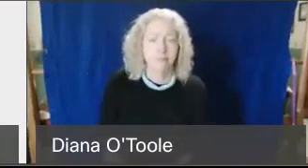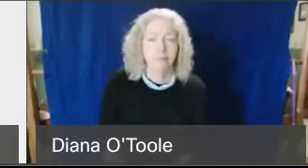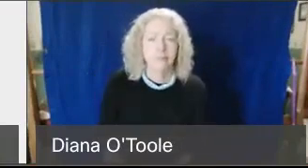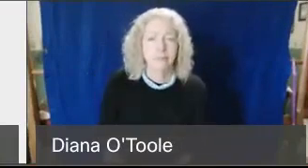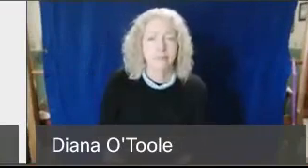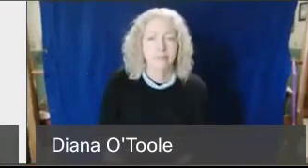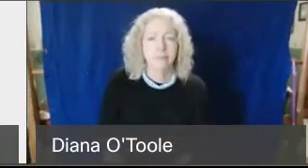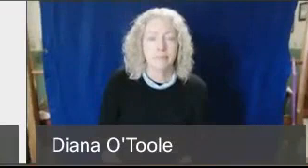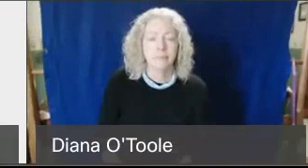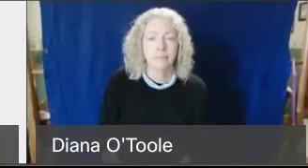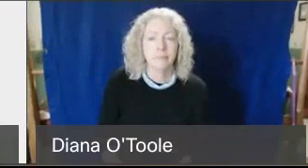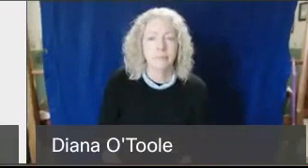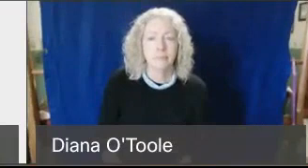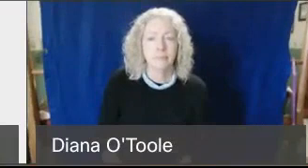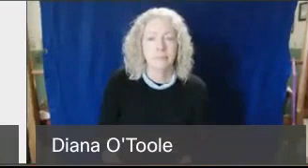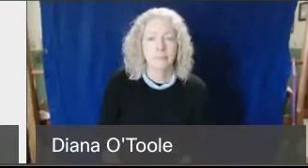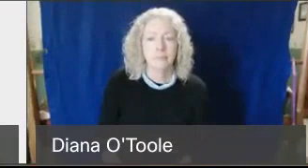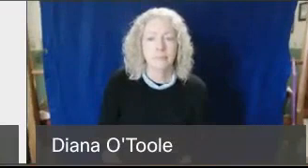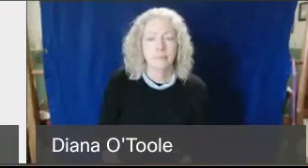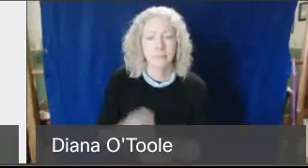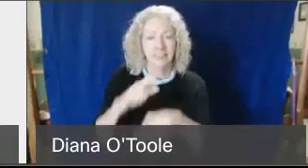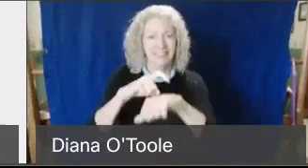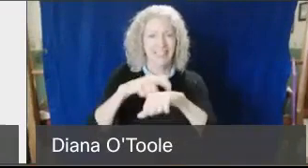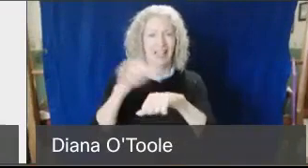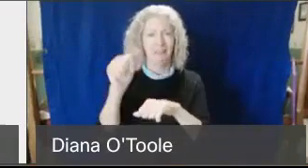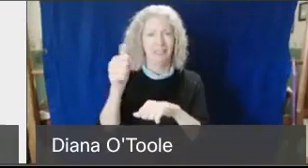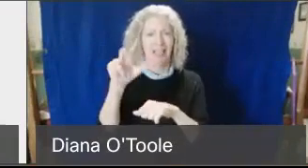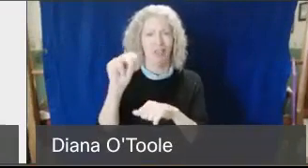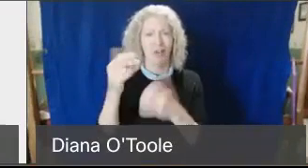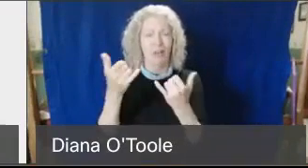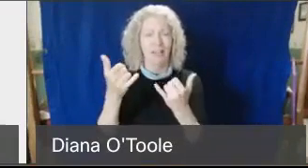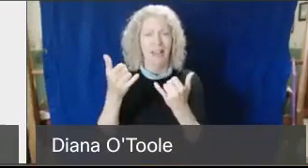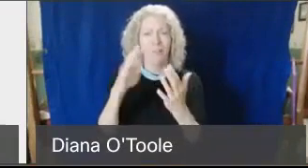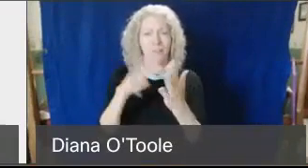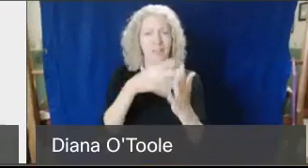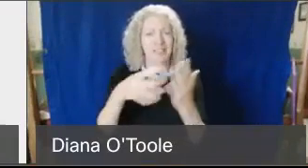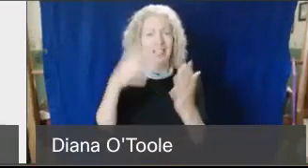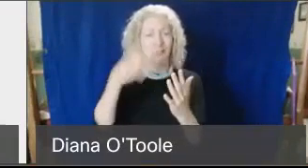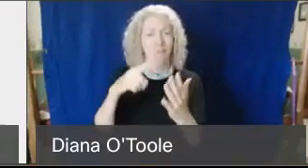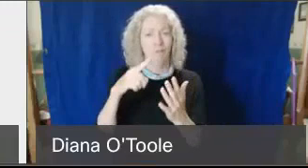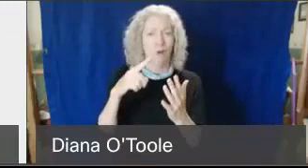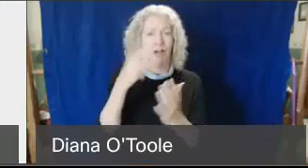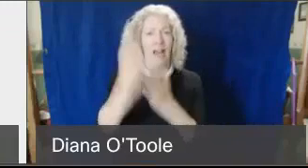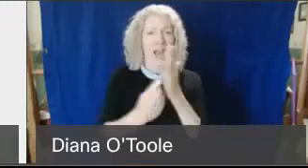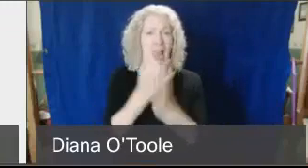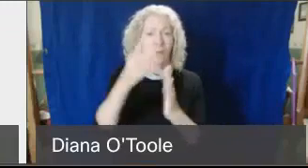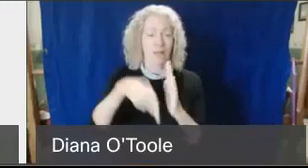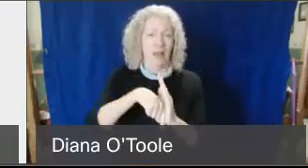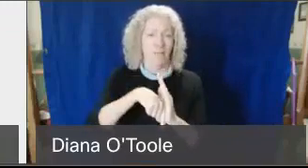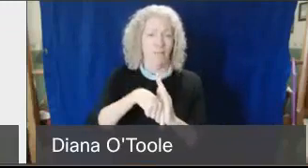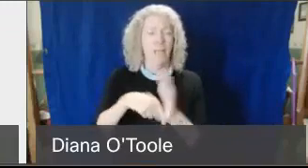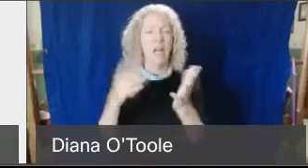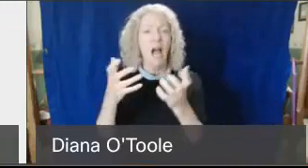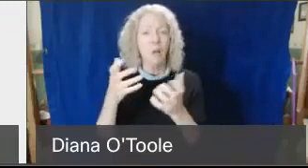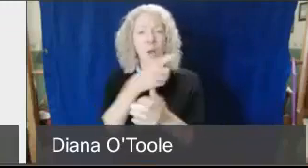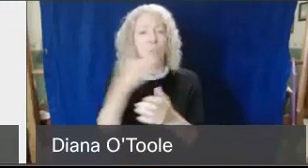I think we're at 10:30, Warren. And yes, we are. We were scheduled for an hour and a half. And I want folks to know we are recording